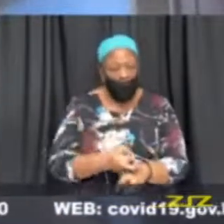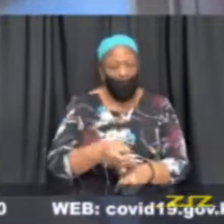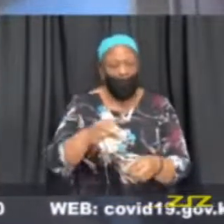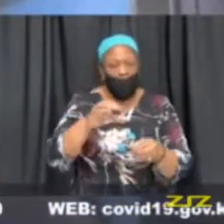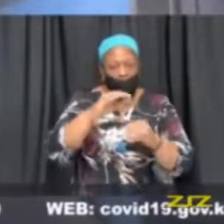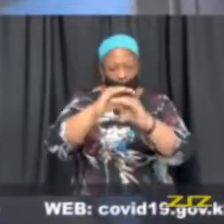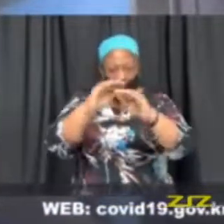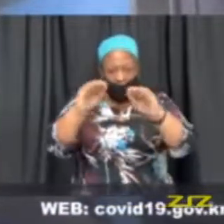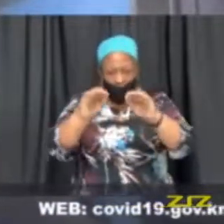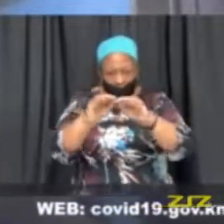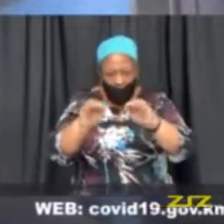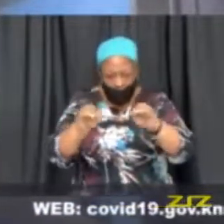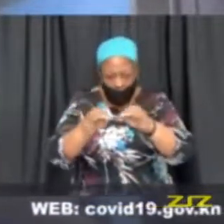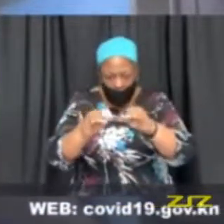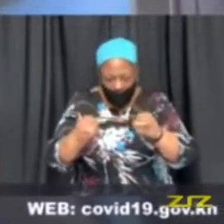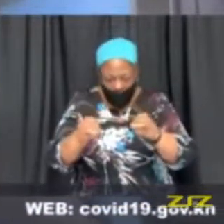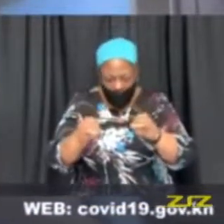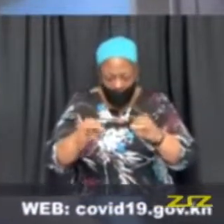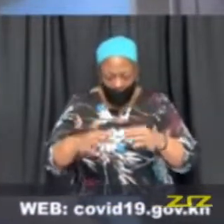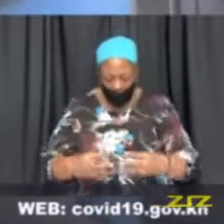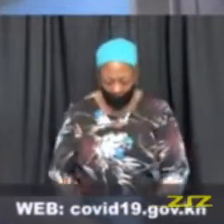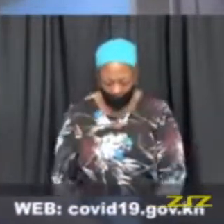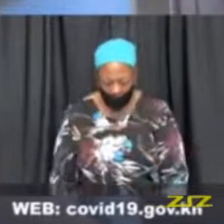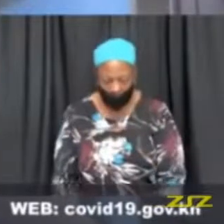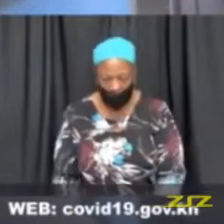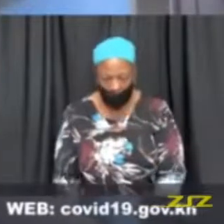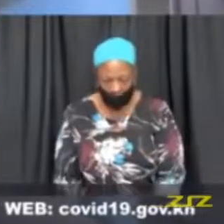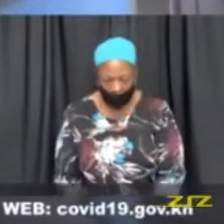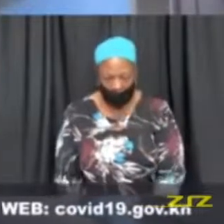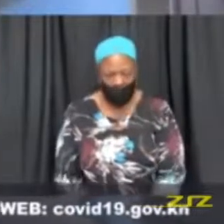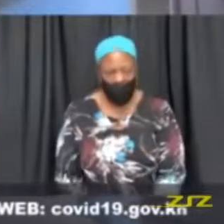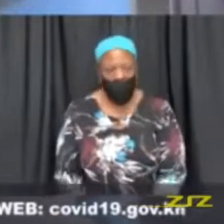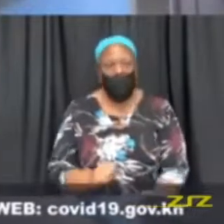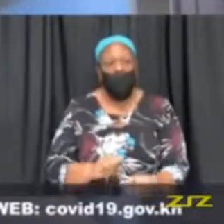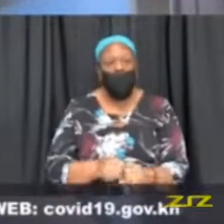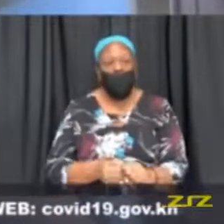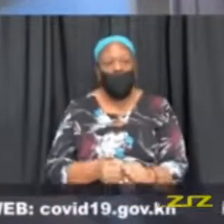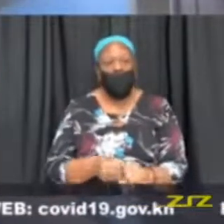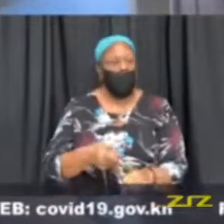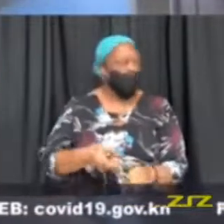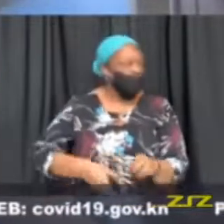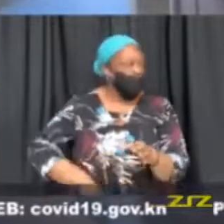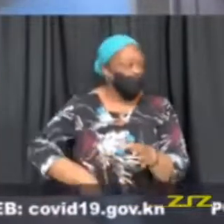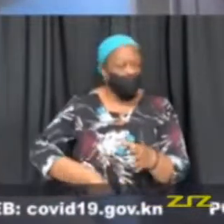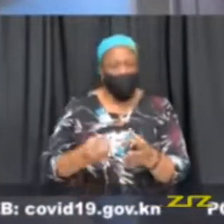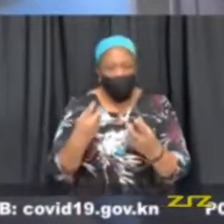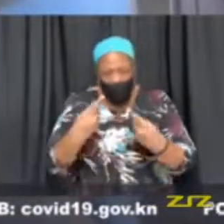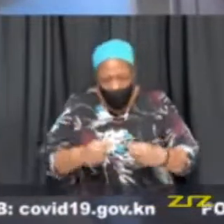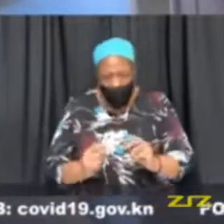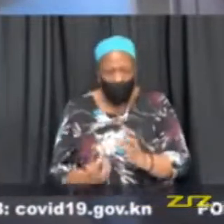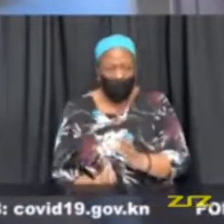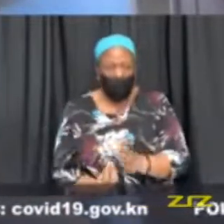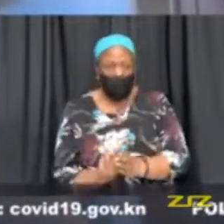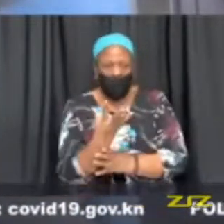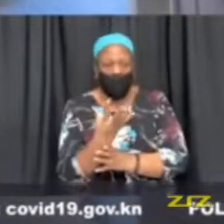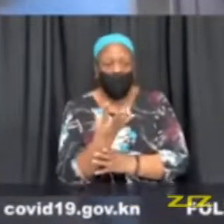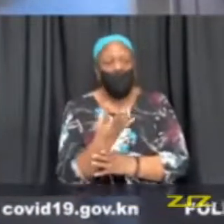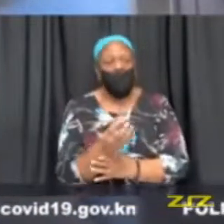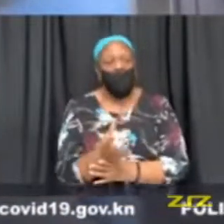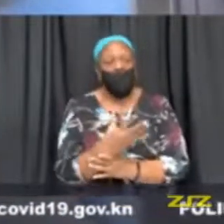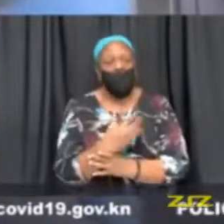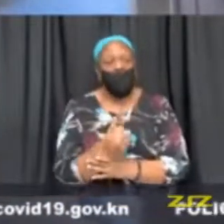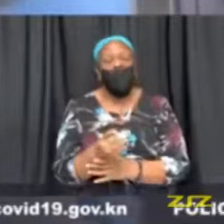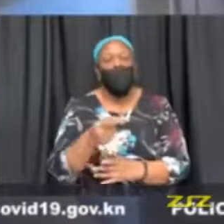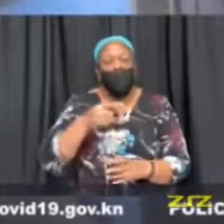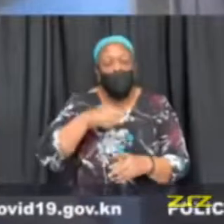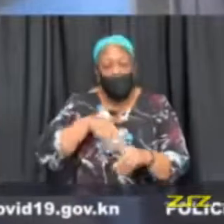is not something that can accurately be predicted. There is some level of uncertainty, but our aim is to provide enough